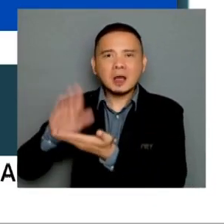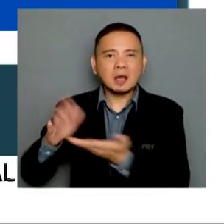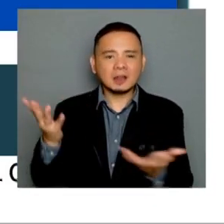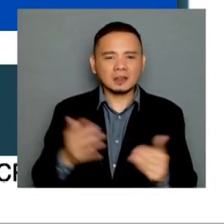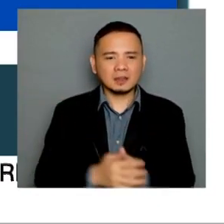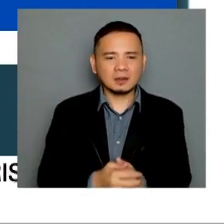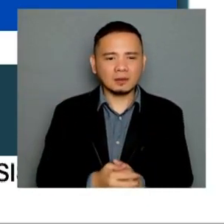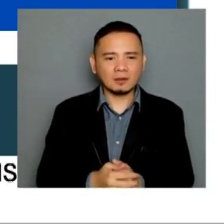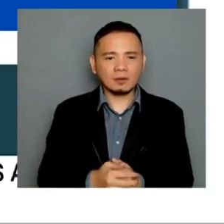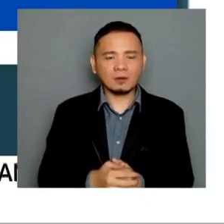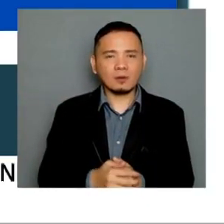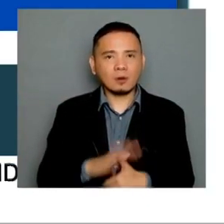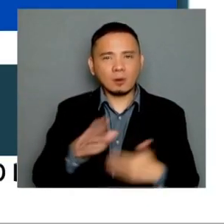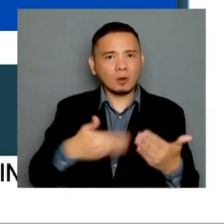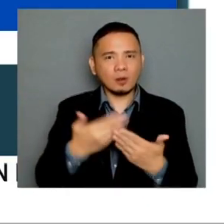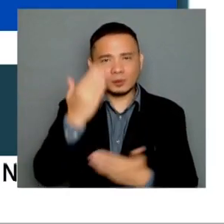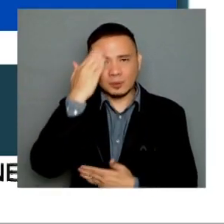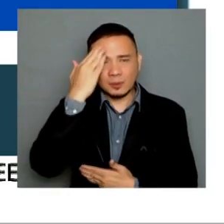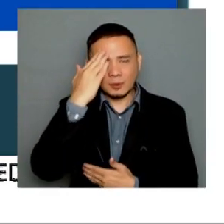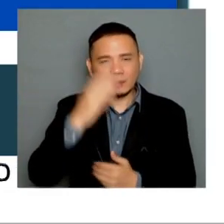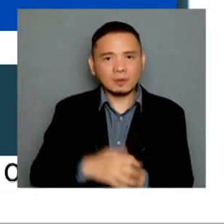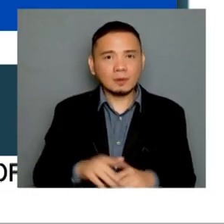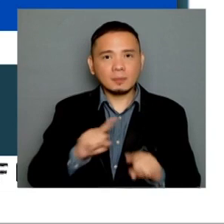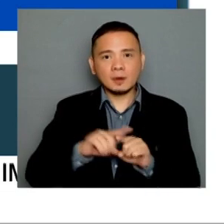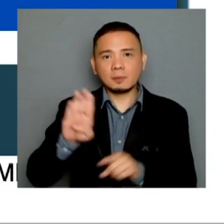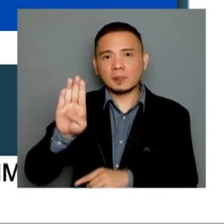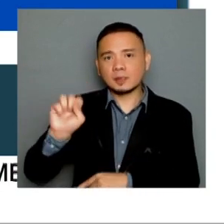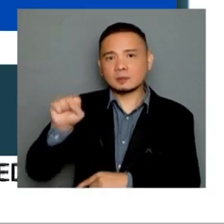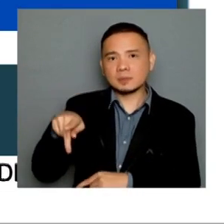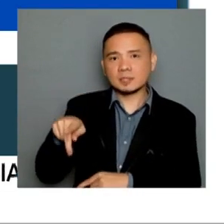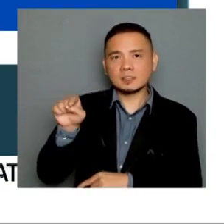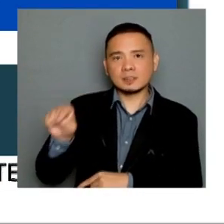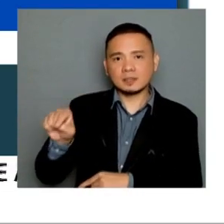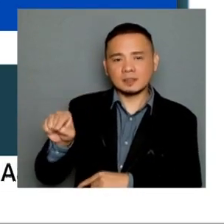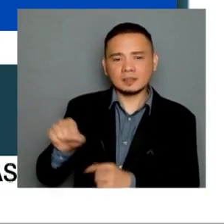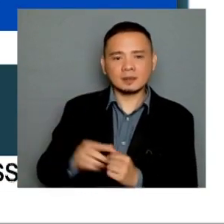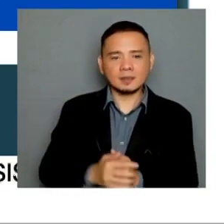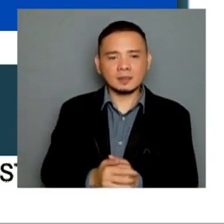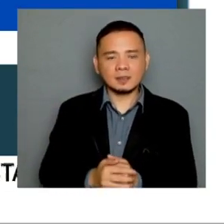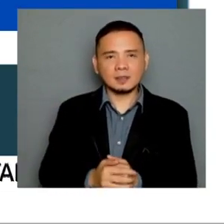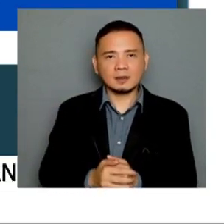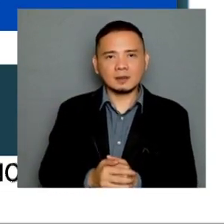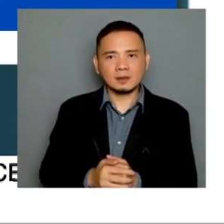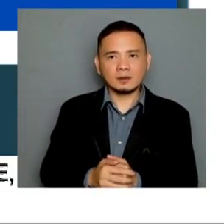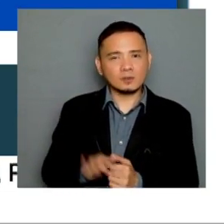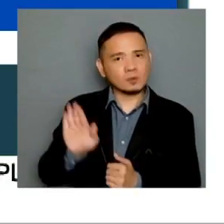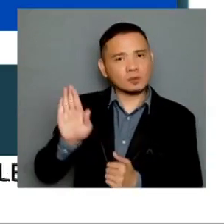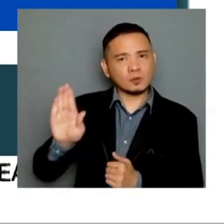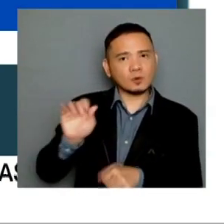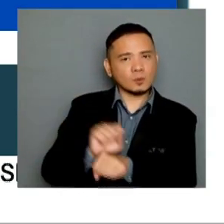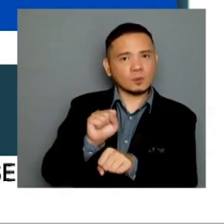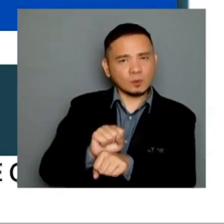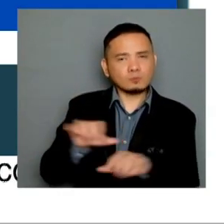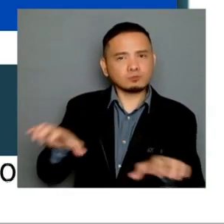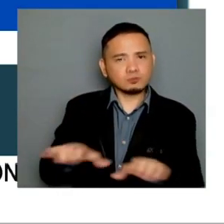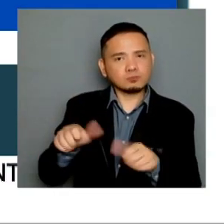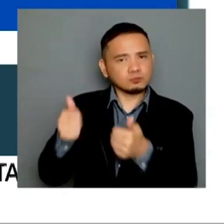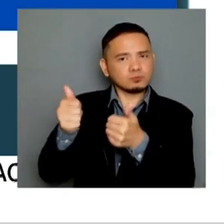felt that. But of course, the central banks, they did their job tremendously